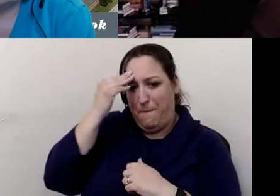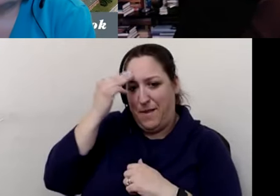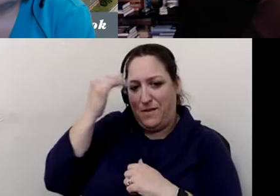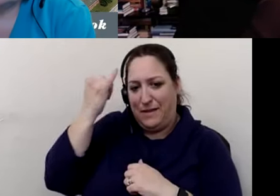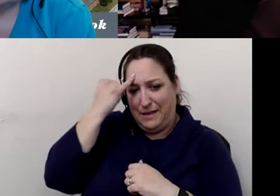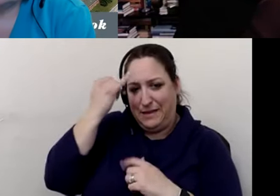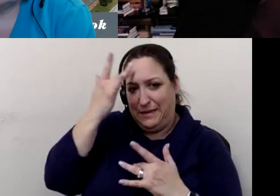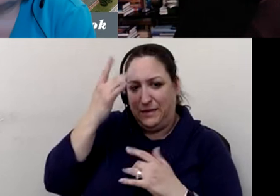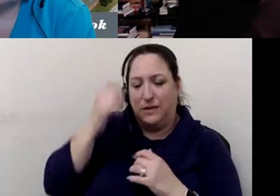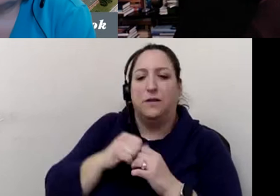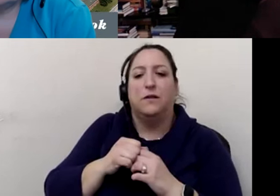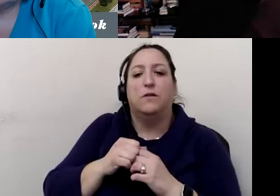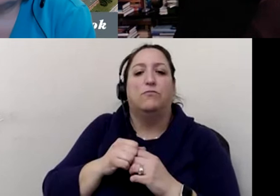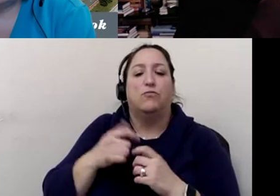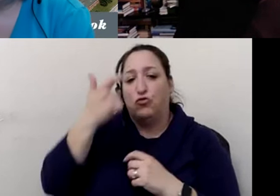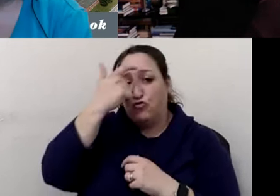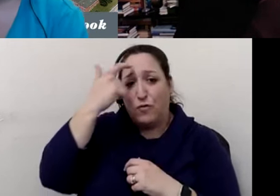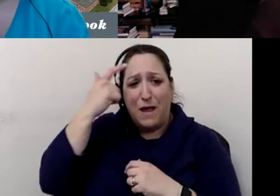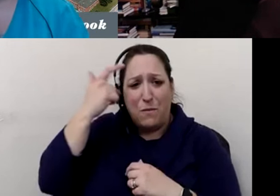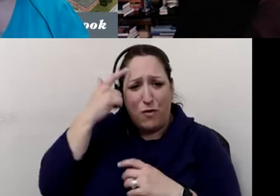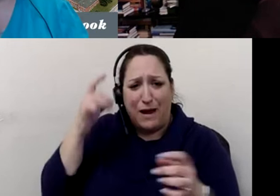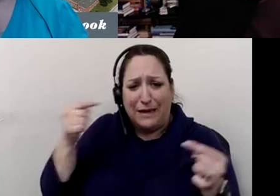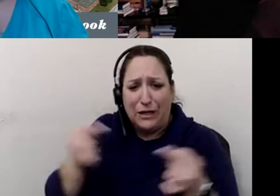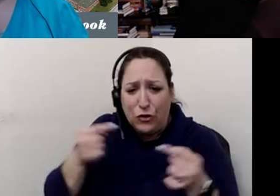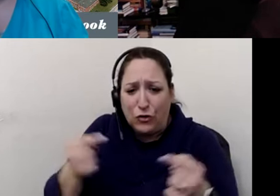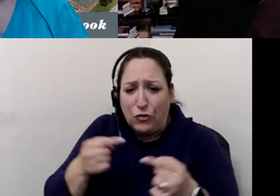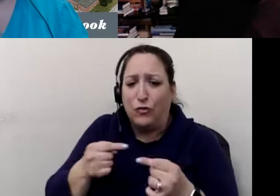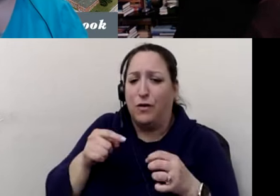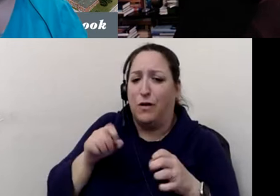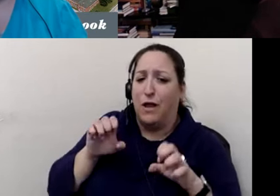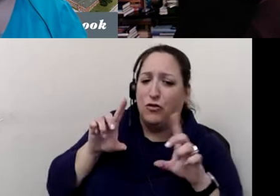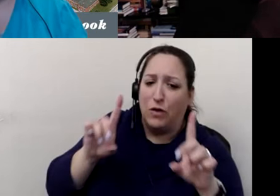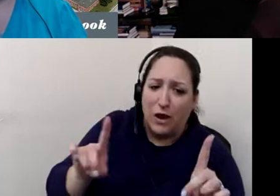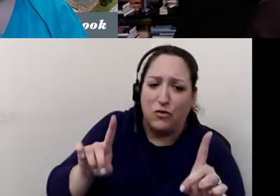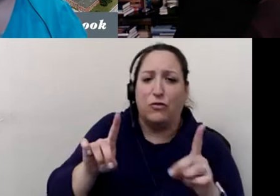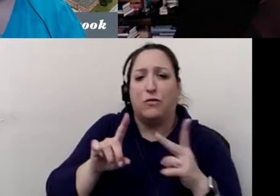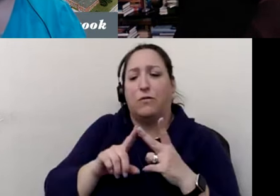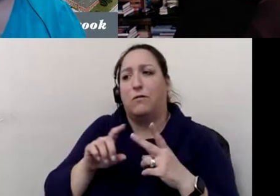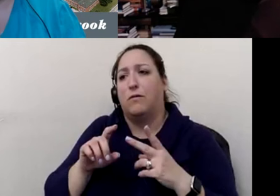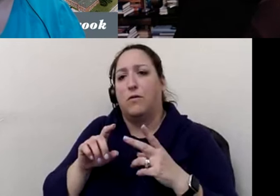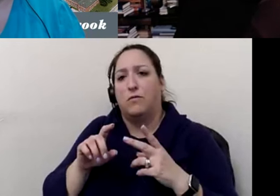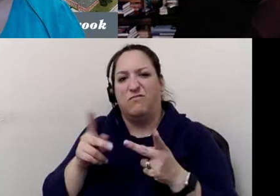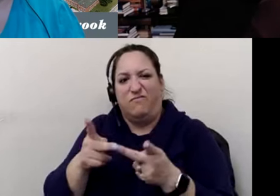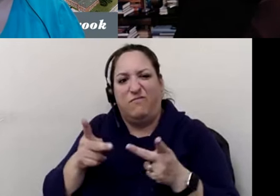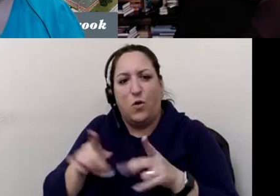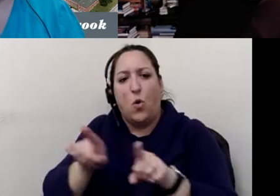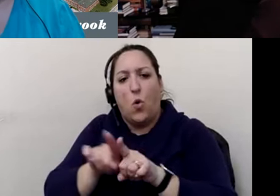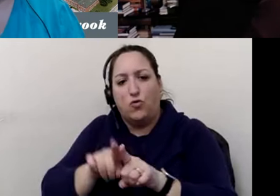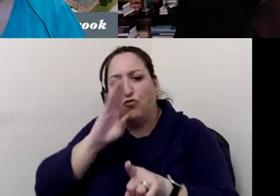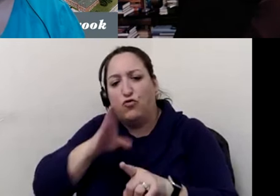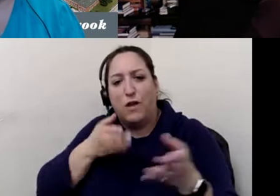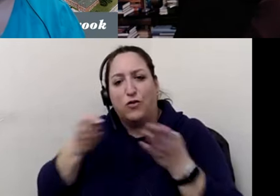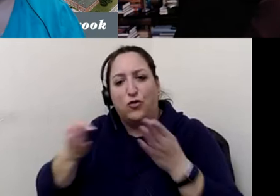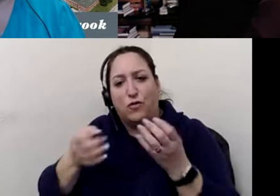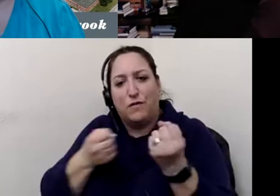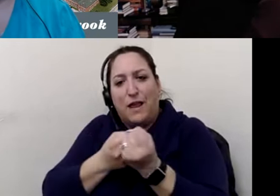work for people with traumatic brain injury. They are an educational entity as well as a direct services